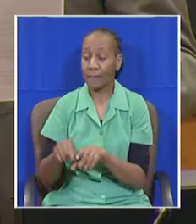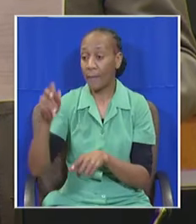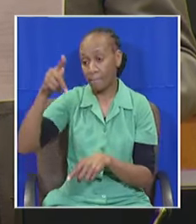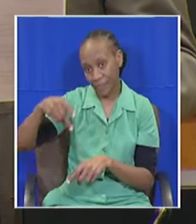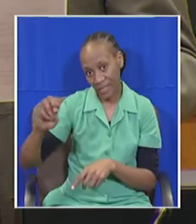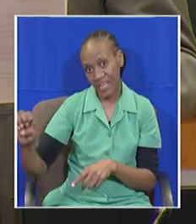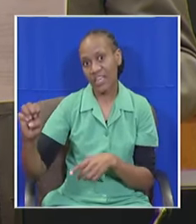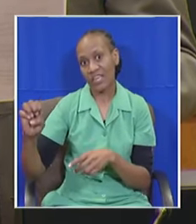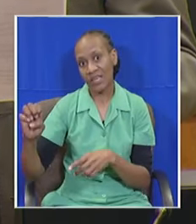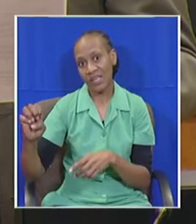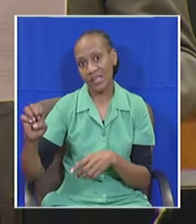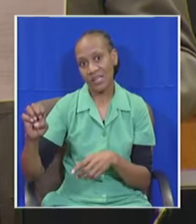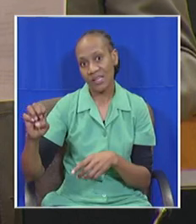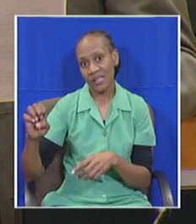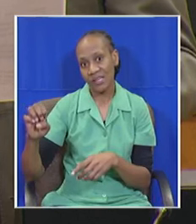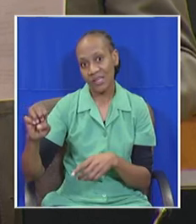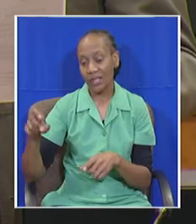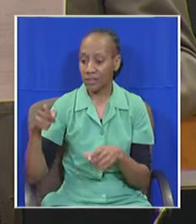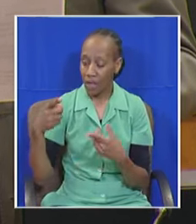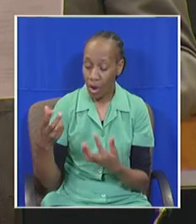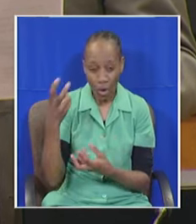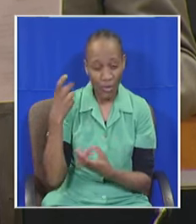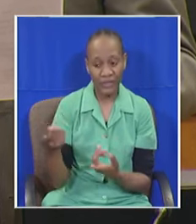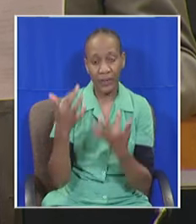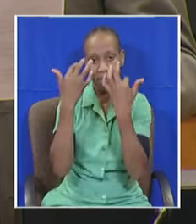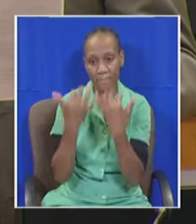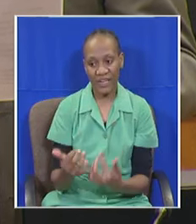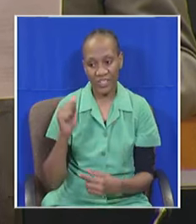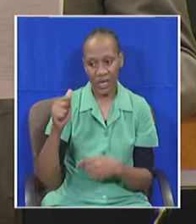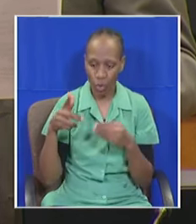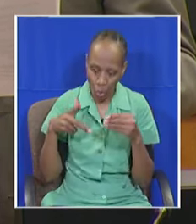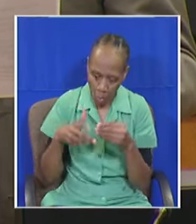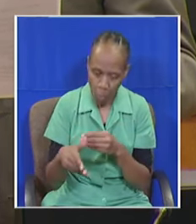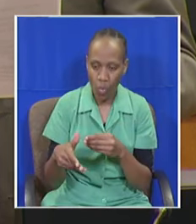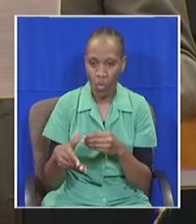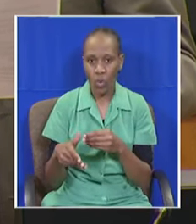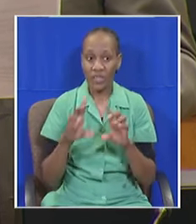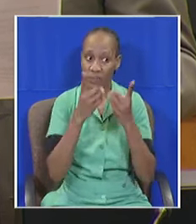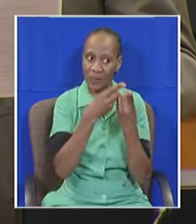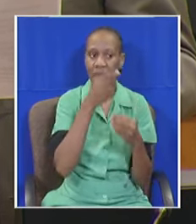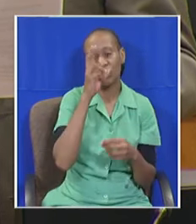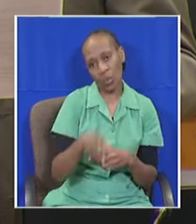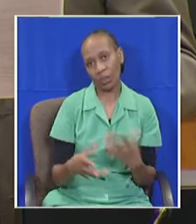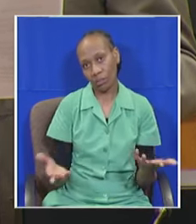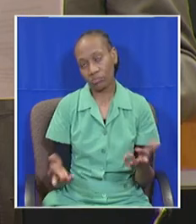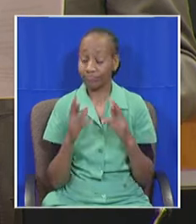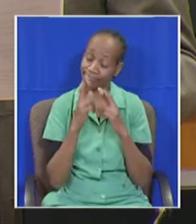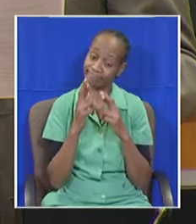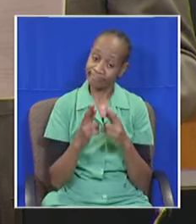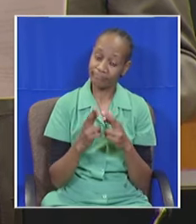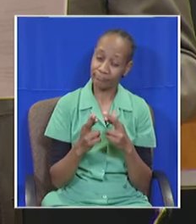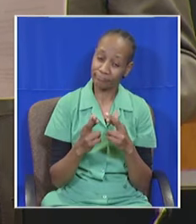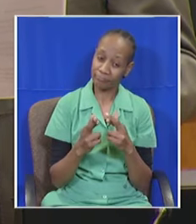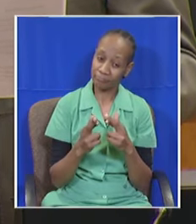has already received communication to the effect that its funds will also be cut by the same department. I hope that this is